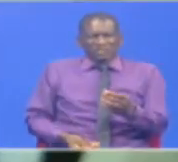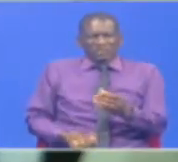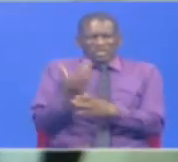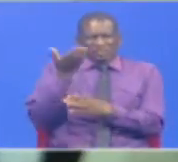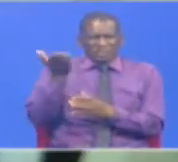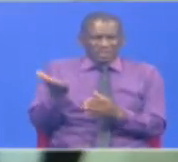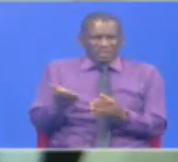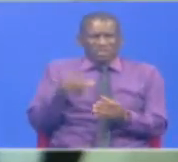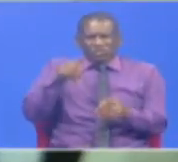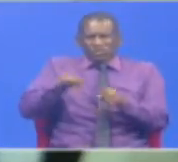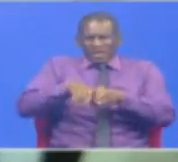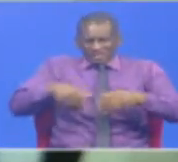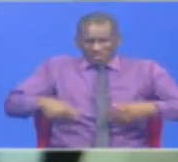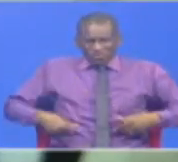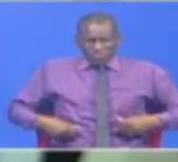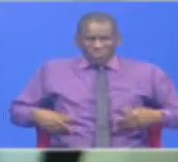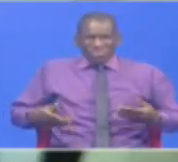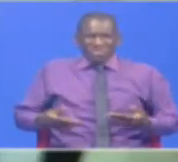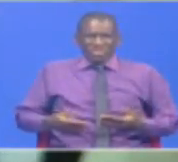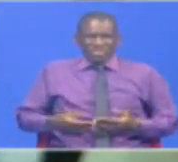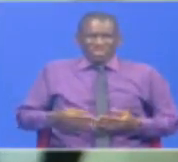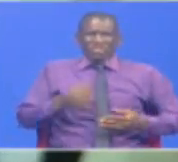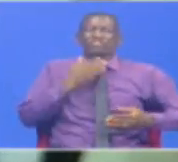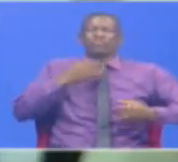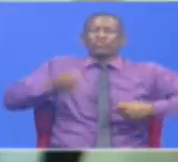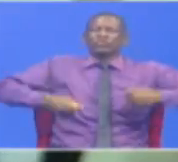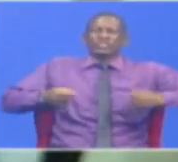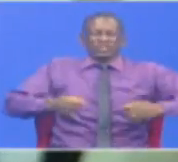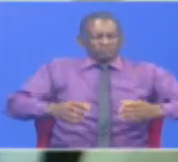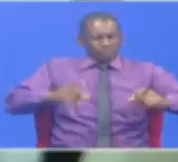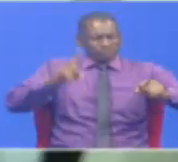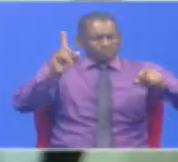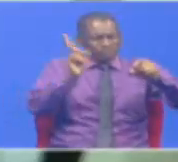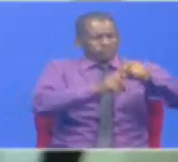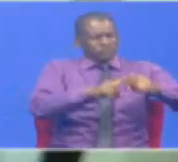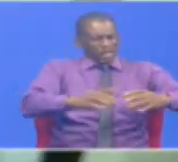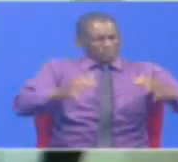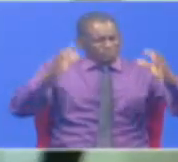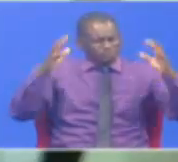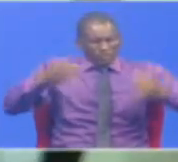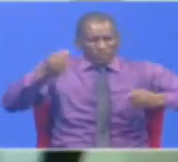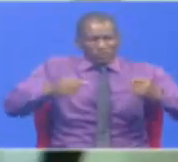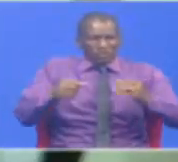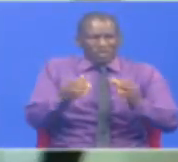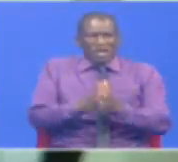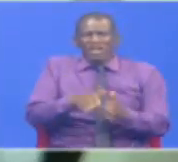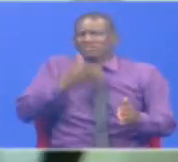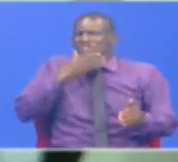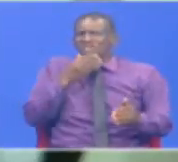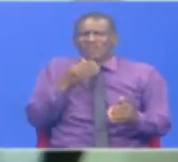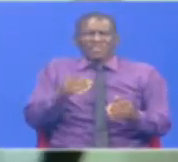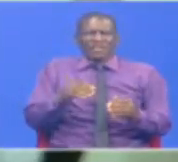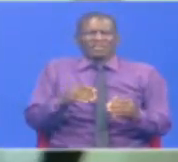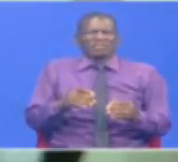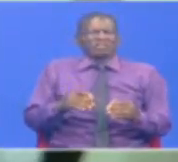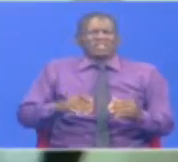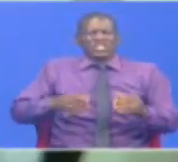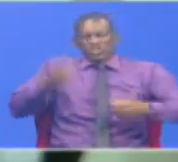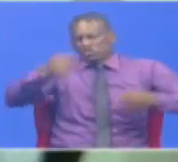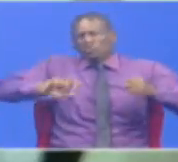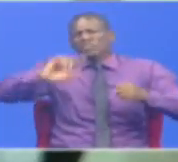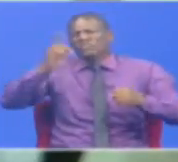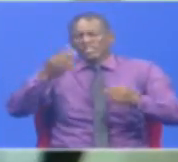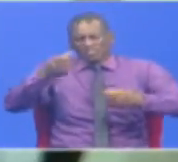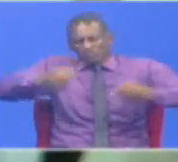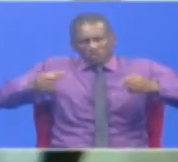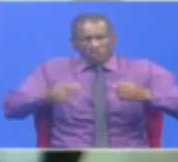as a young person, you want to drive a Range Rover, your father didn't drive his first Corolla in like 20 years. Since you